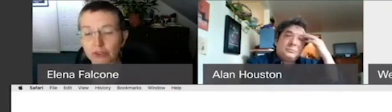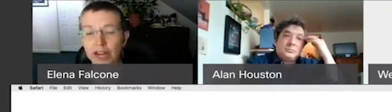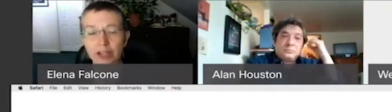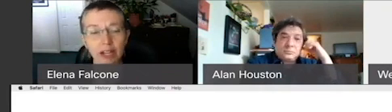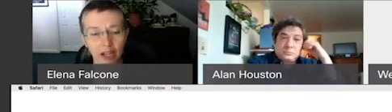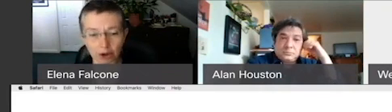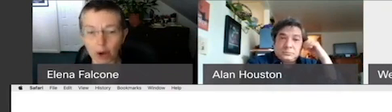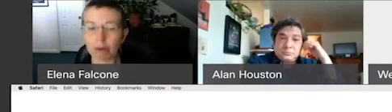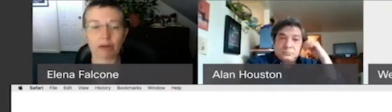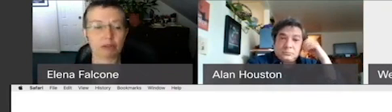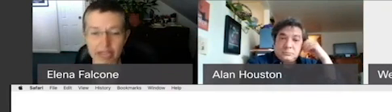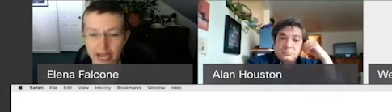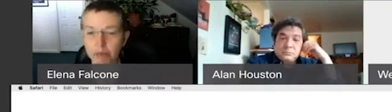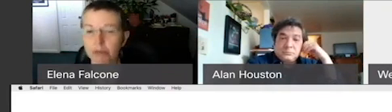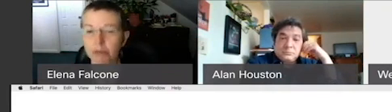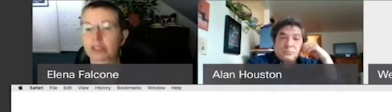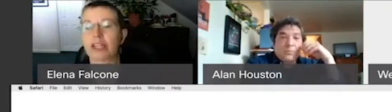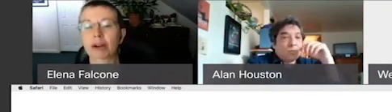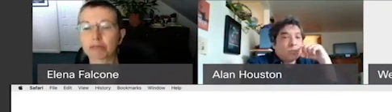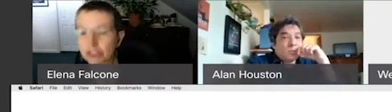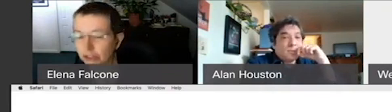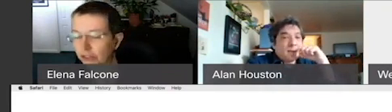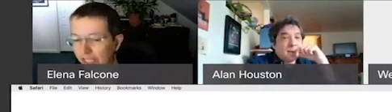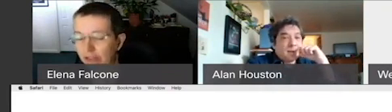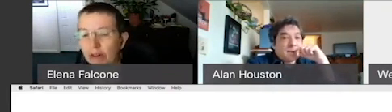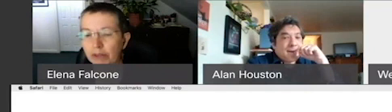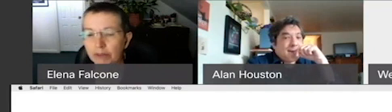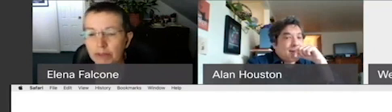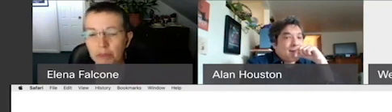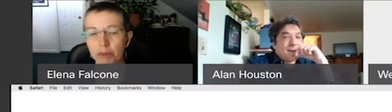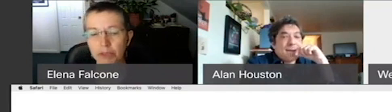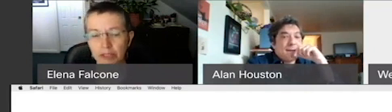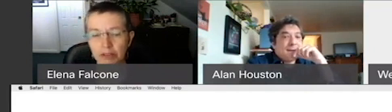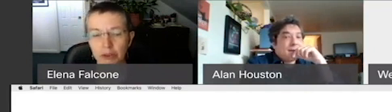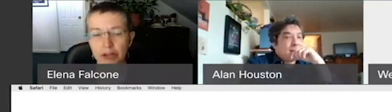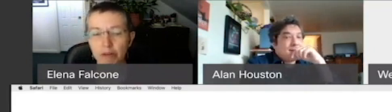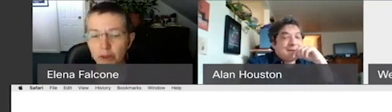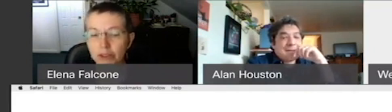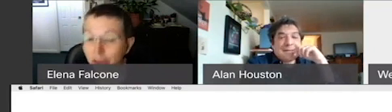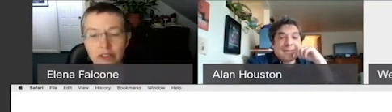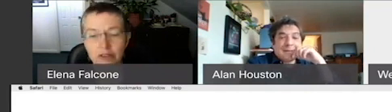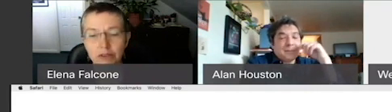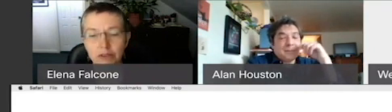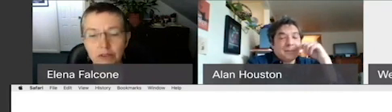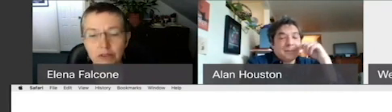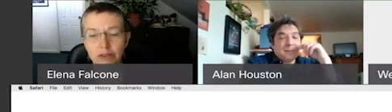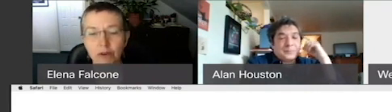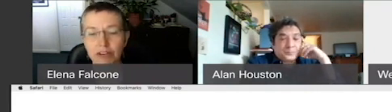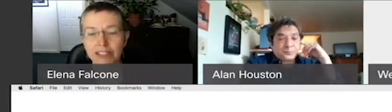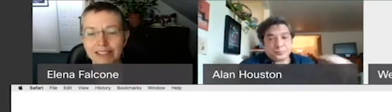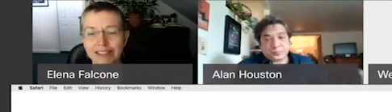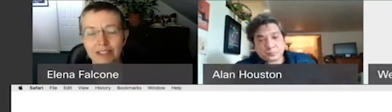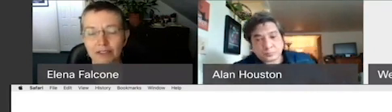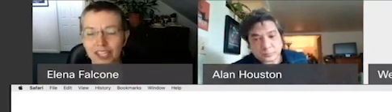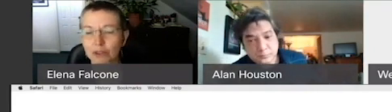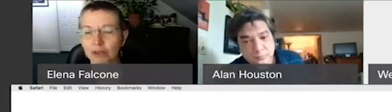how to know about scams and how to research things that people are telling you that are important to know about during this whole